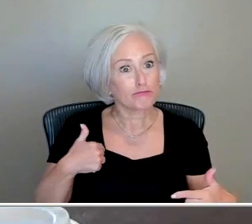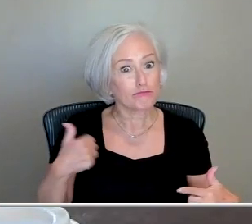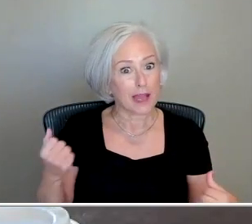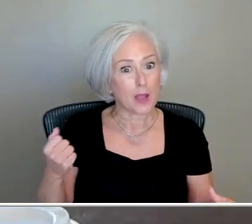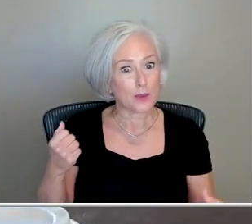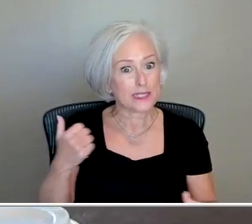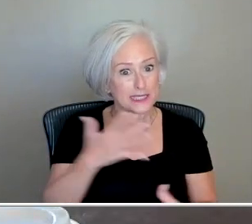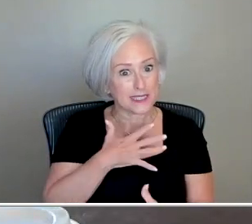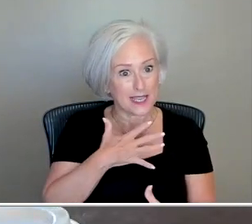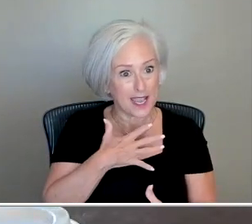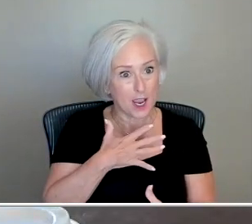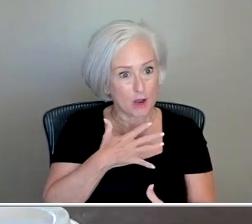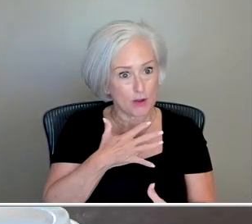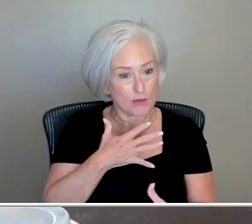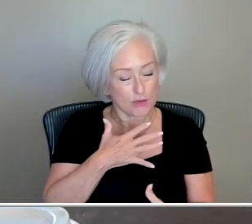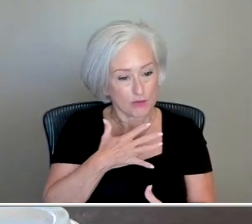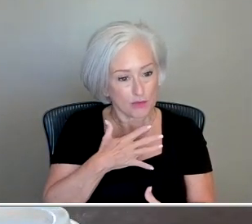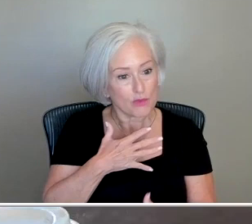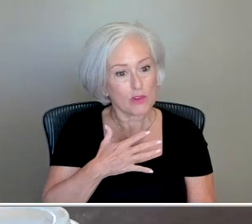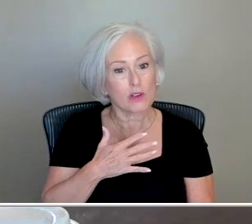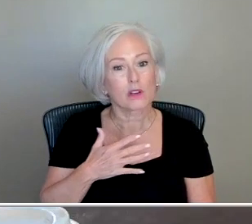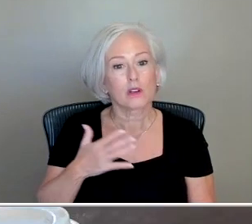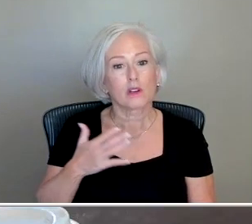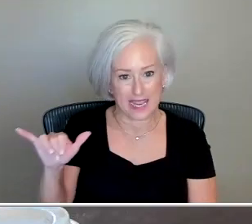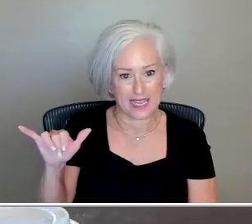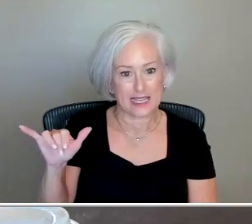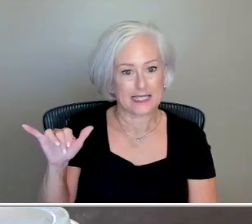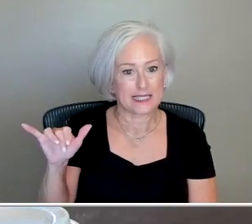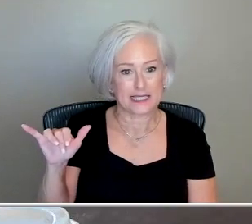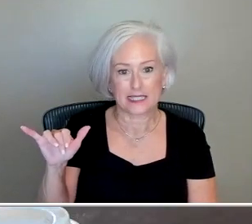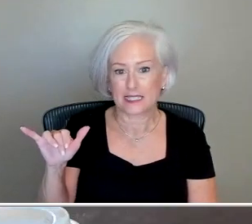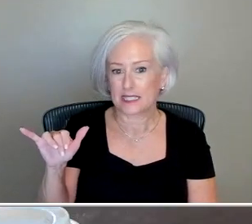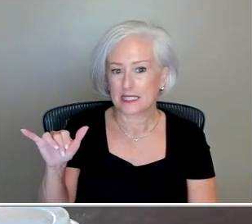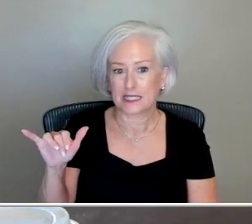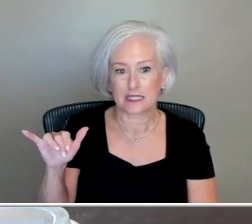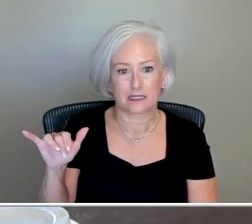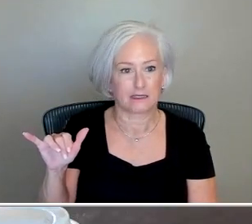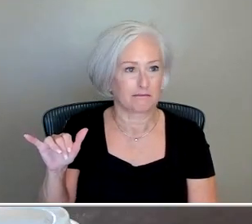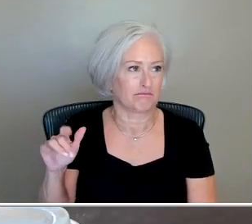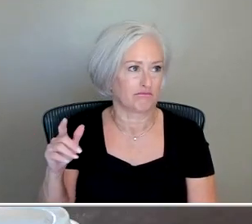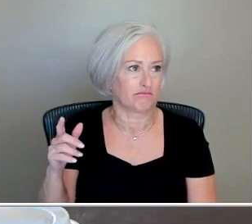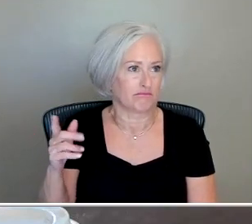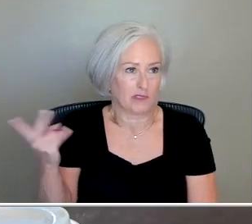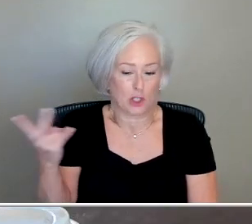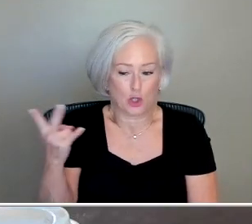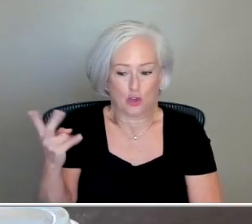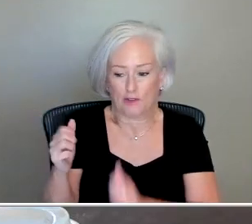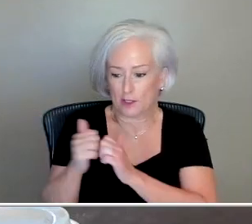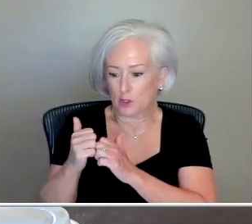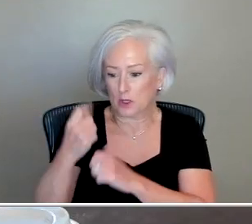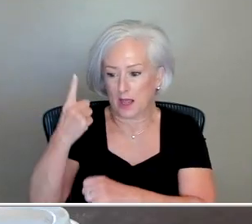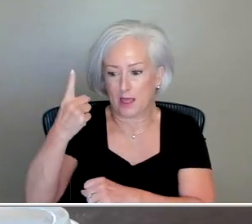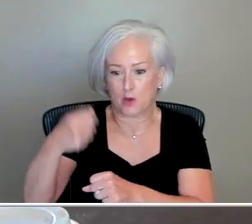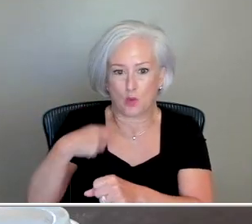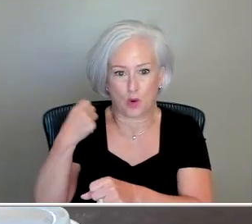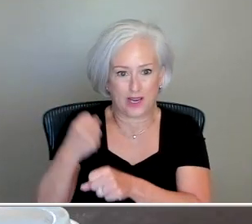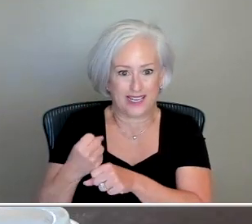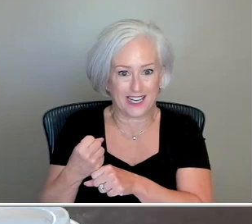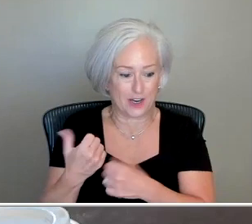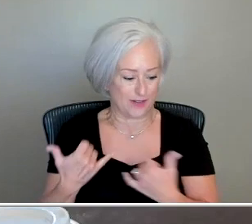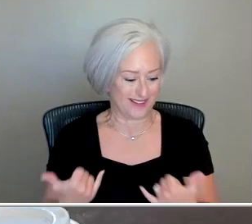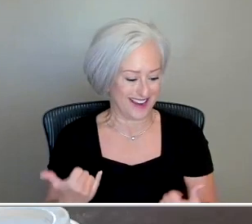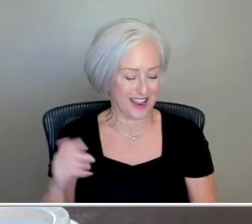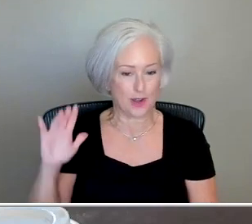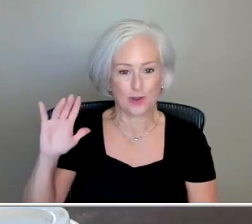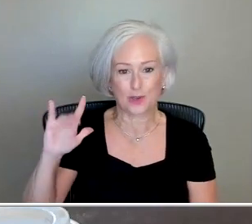Andy, my partner, and we were just, partners for about a year at that point. We're now together for 25 plus years, which is